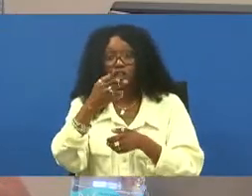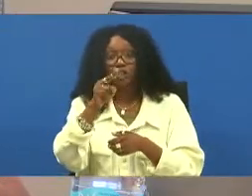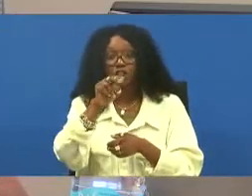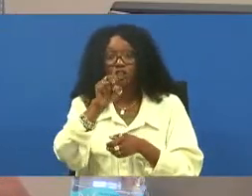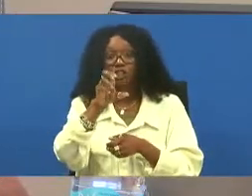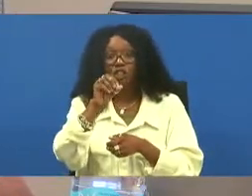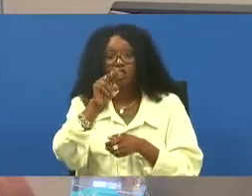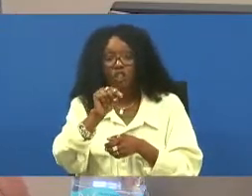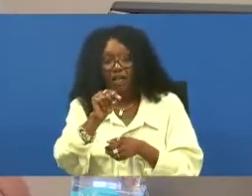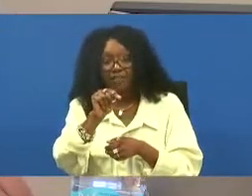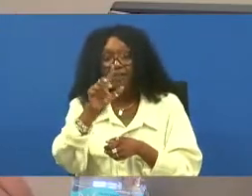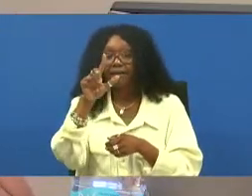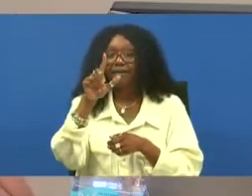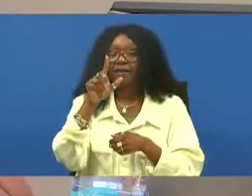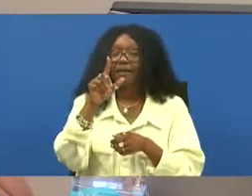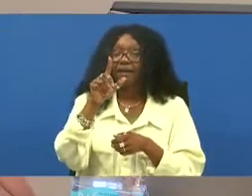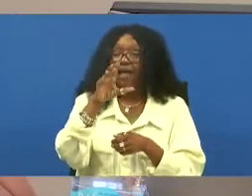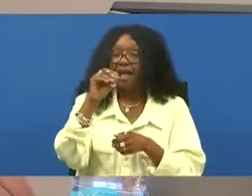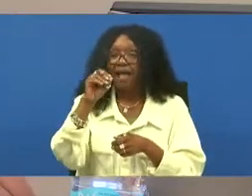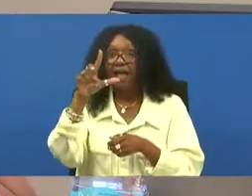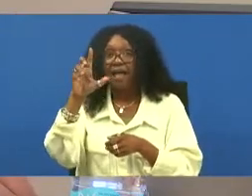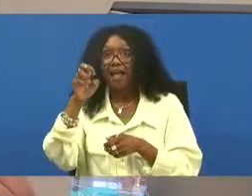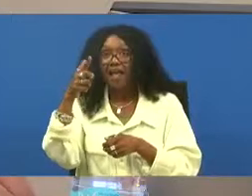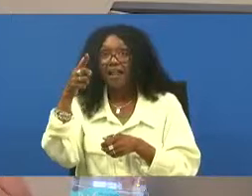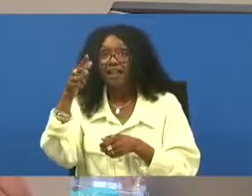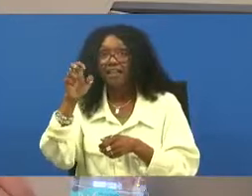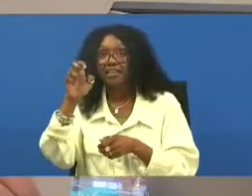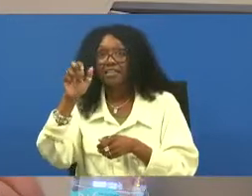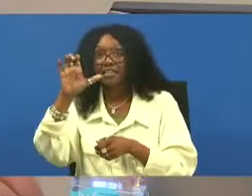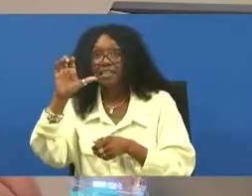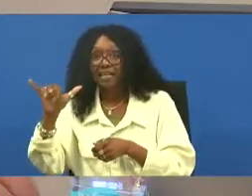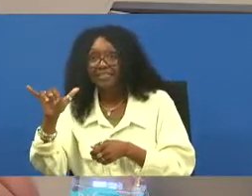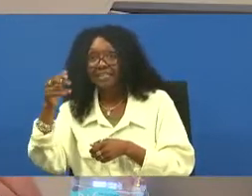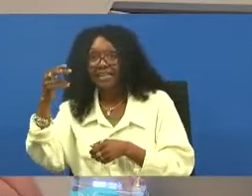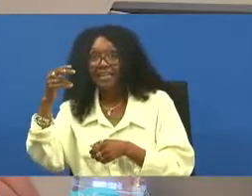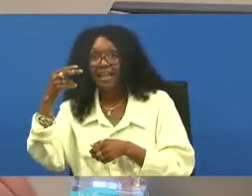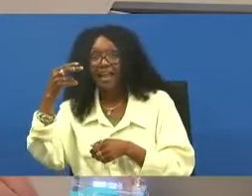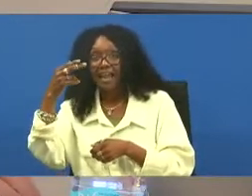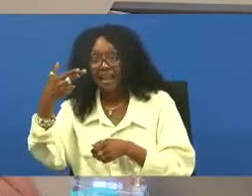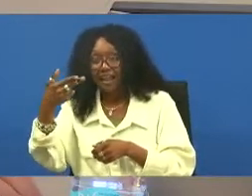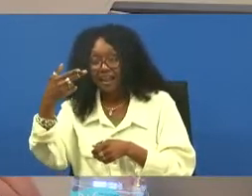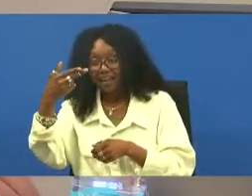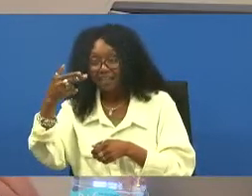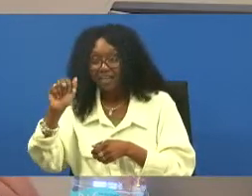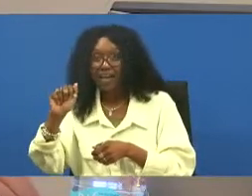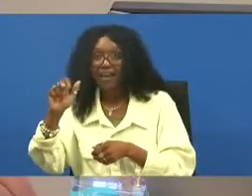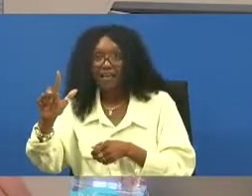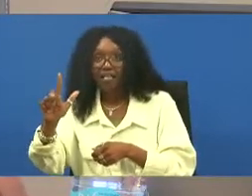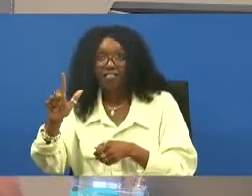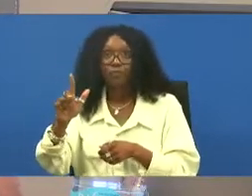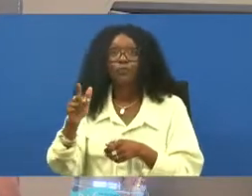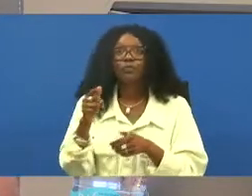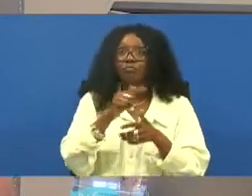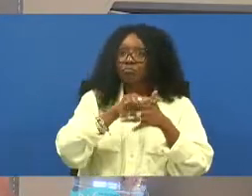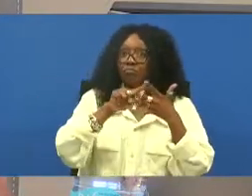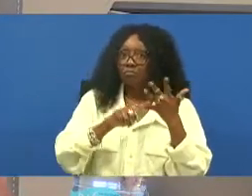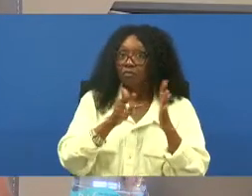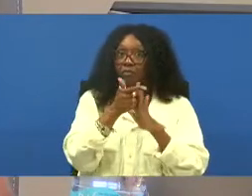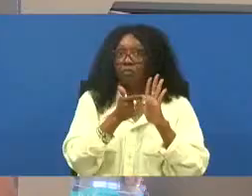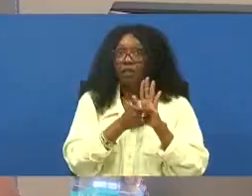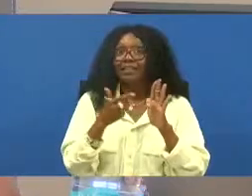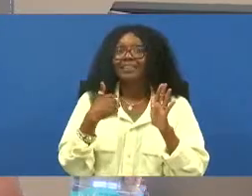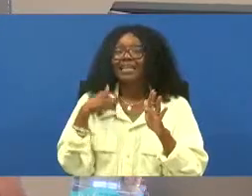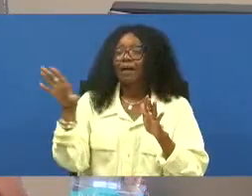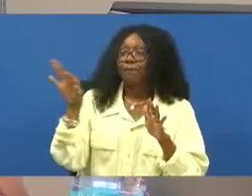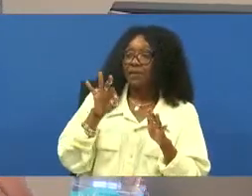Legend ASM. And to help with the detailed work of evaluating the responses, I appointed a subcommittee